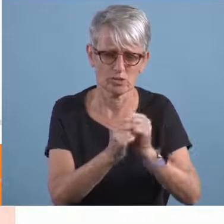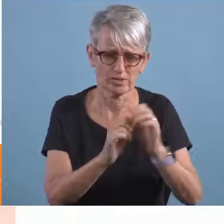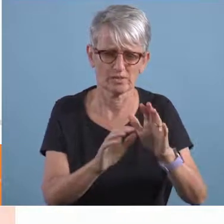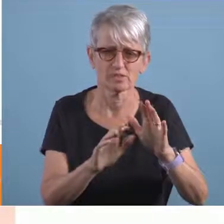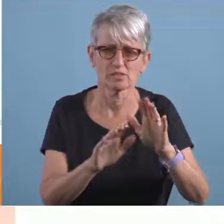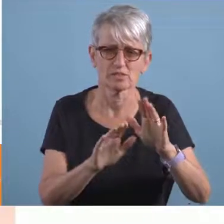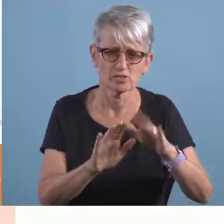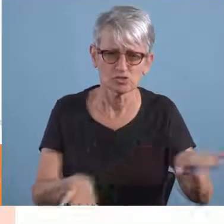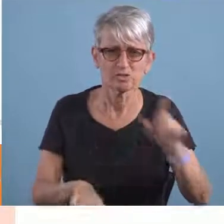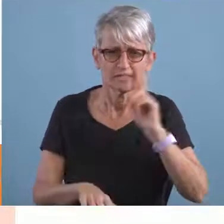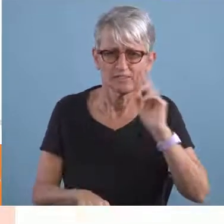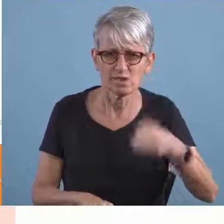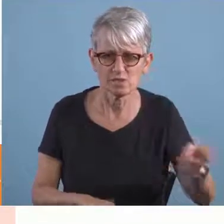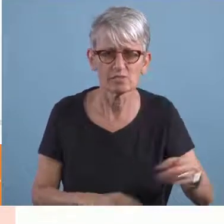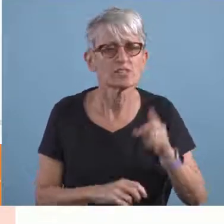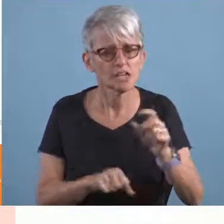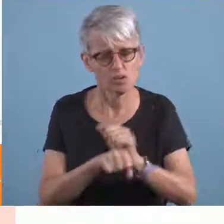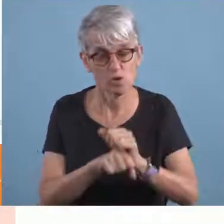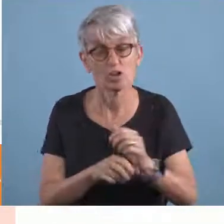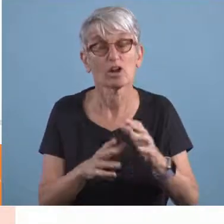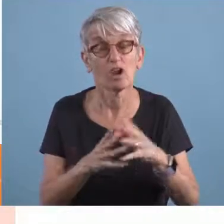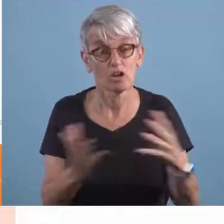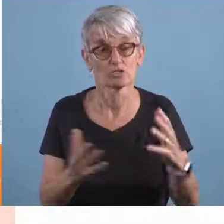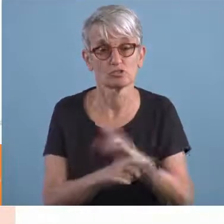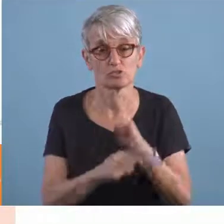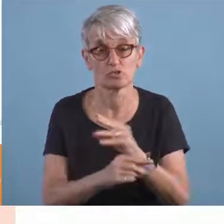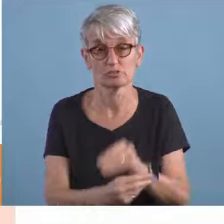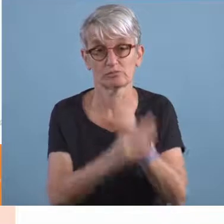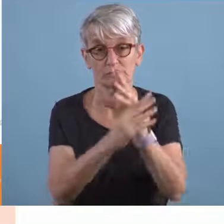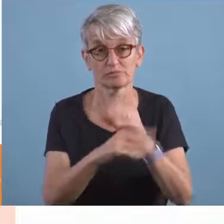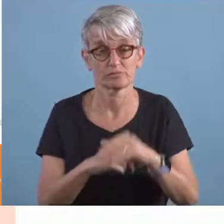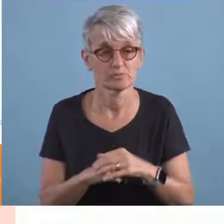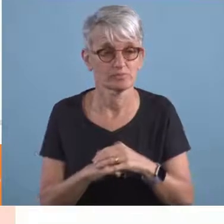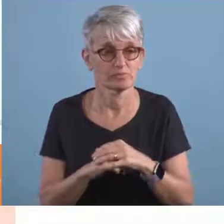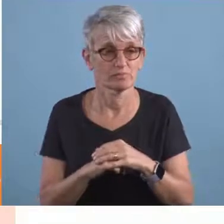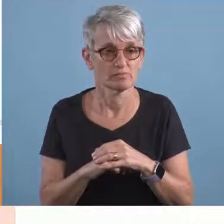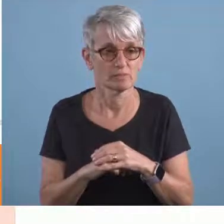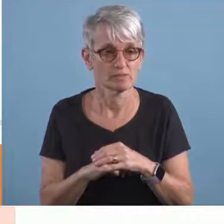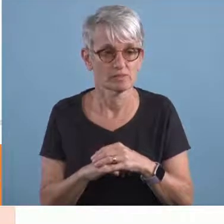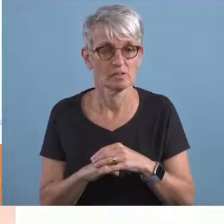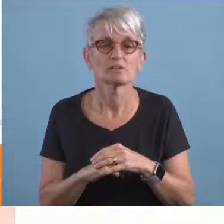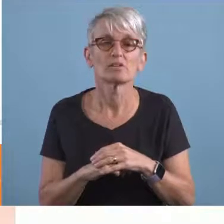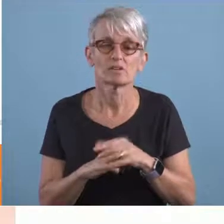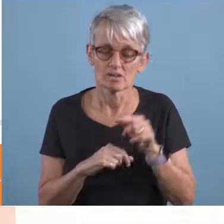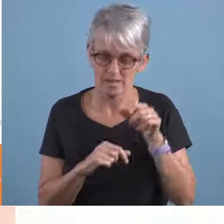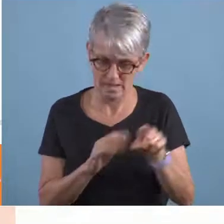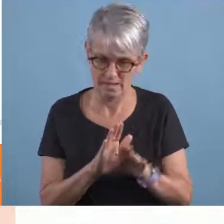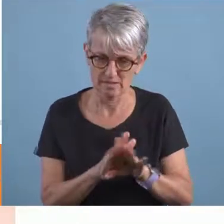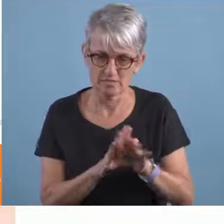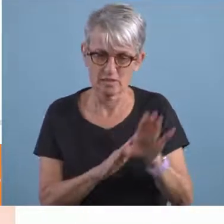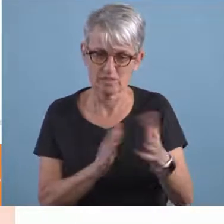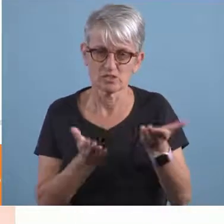hearing have done a lot of work with telepractice. And they really built some of their service delivery models